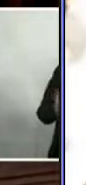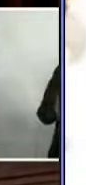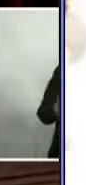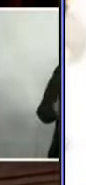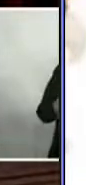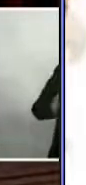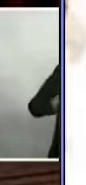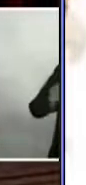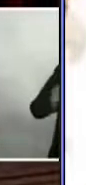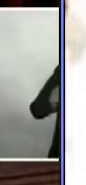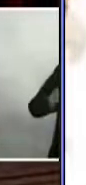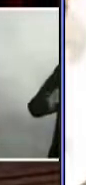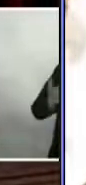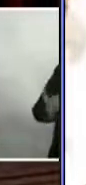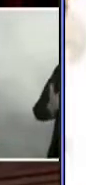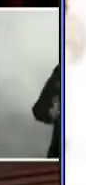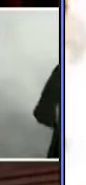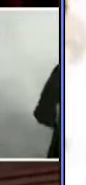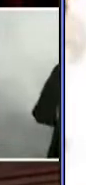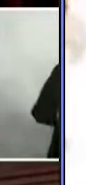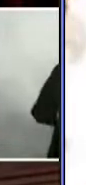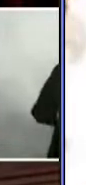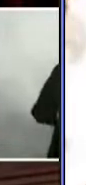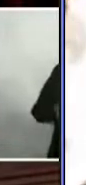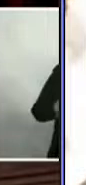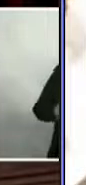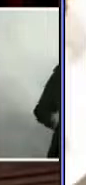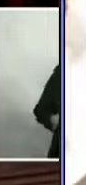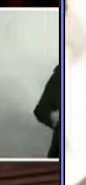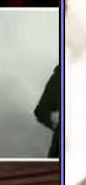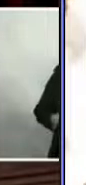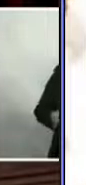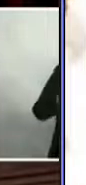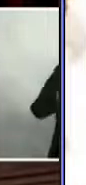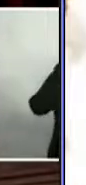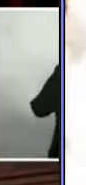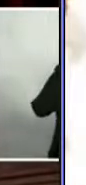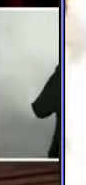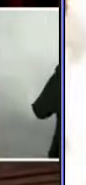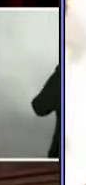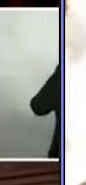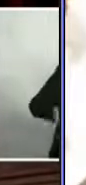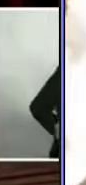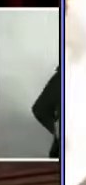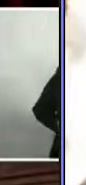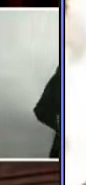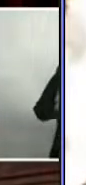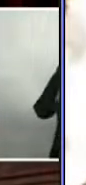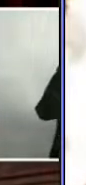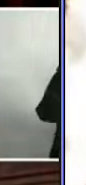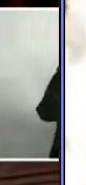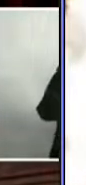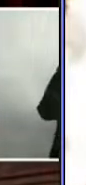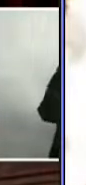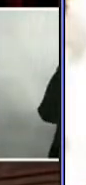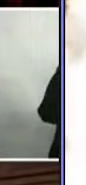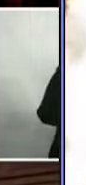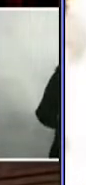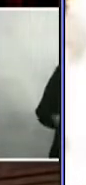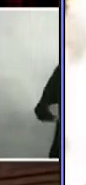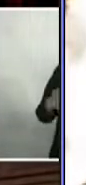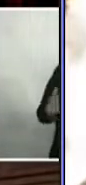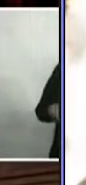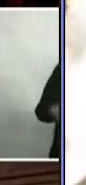currently debating. And in fairness to the Honorable Premier and his team, we must say that we note the